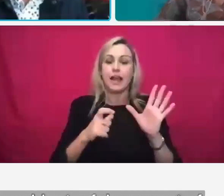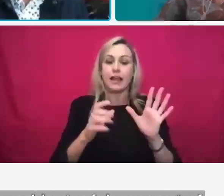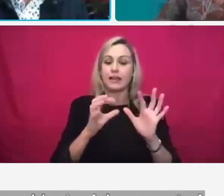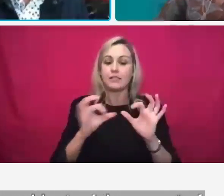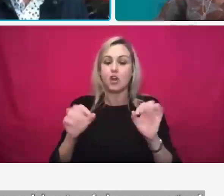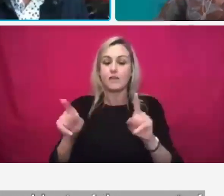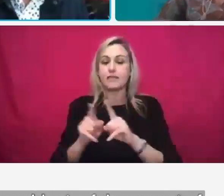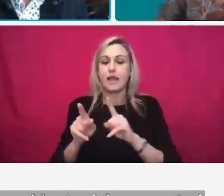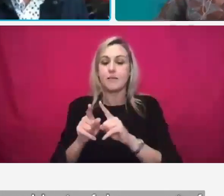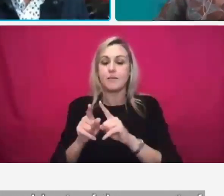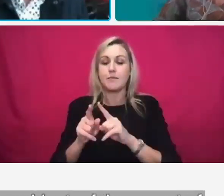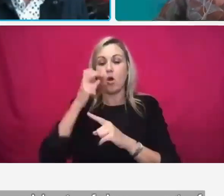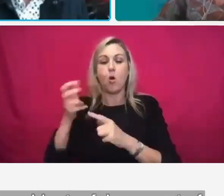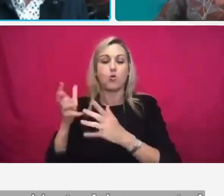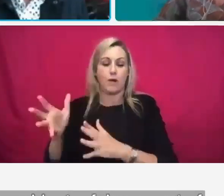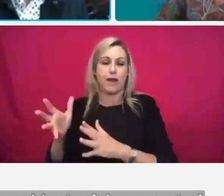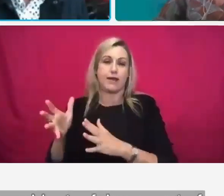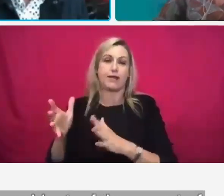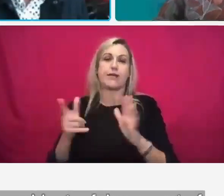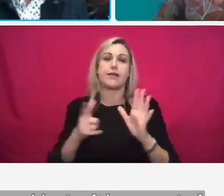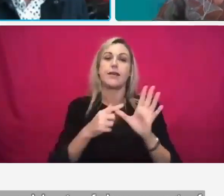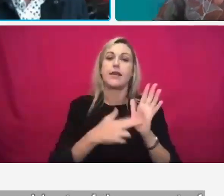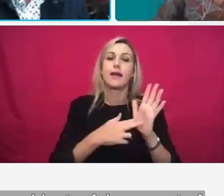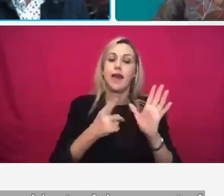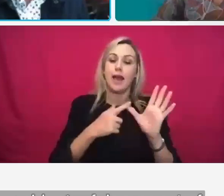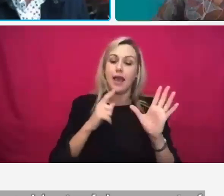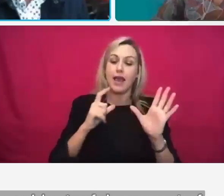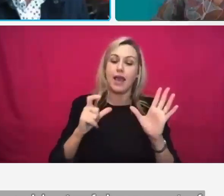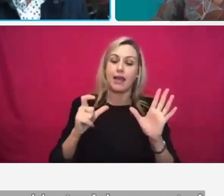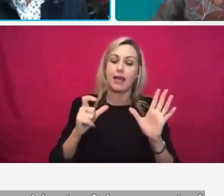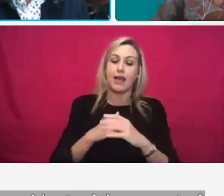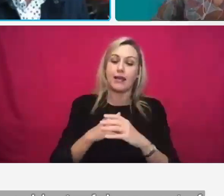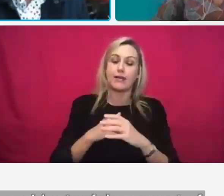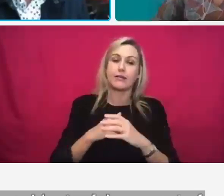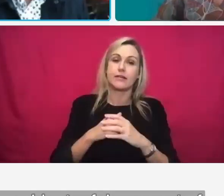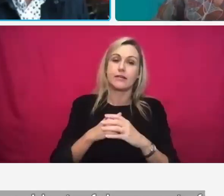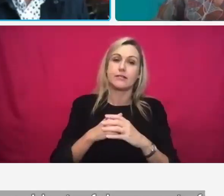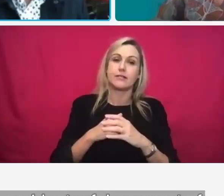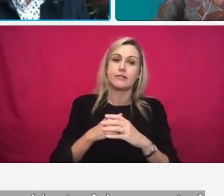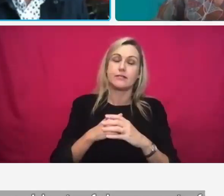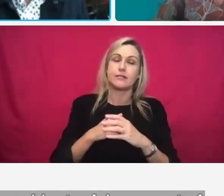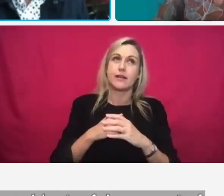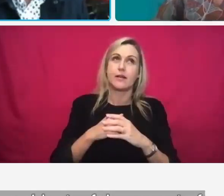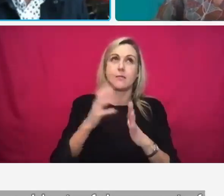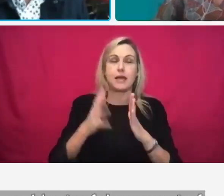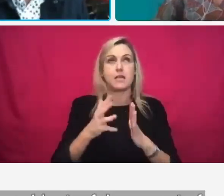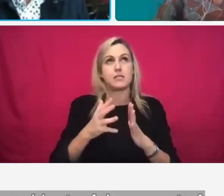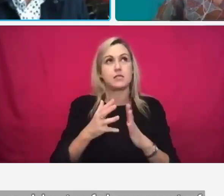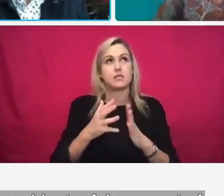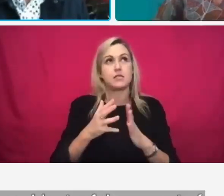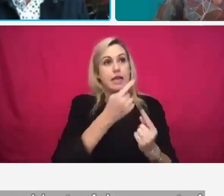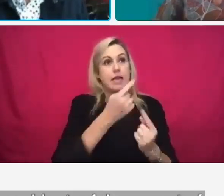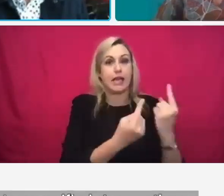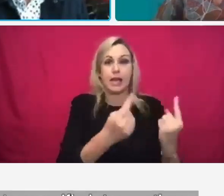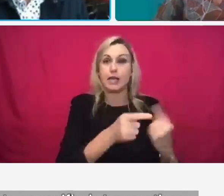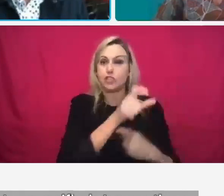So ANAC gives for each resident a